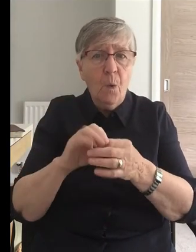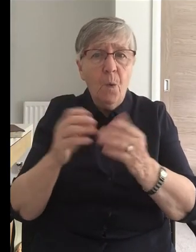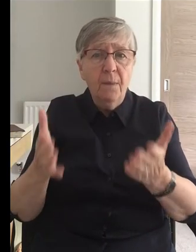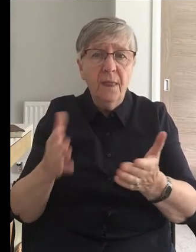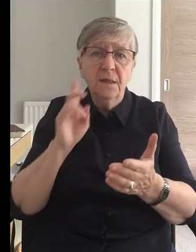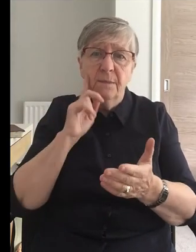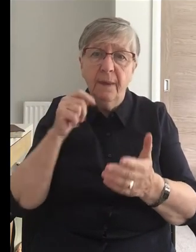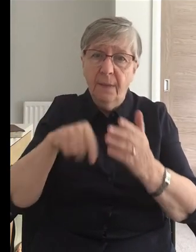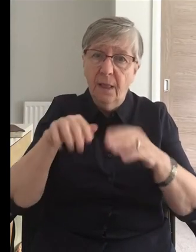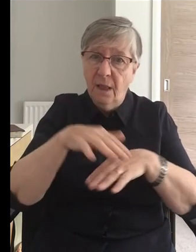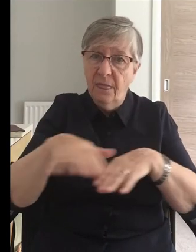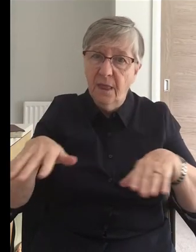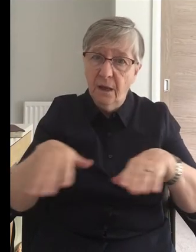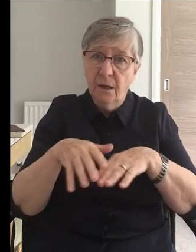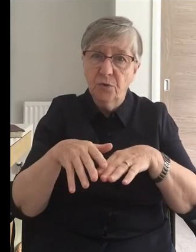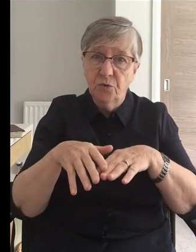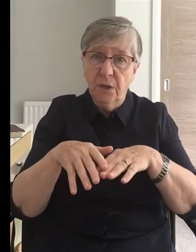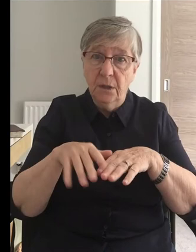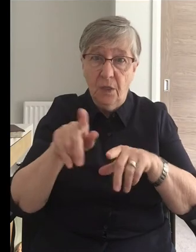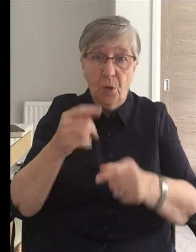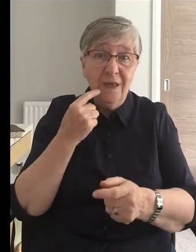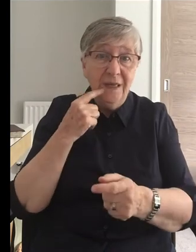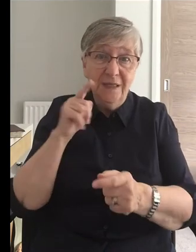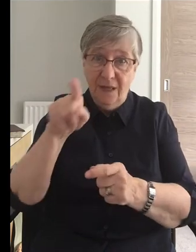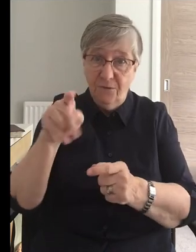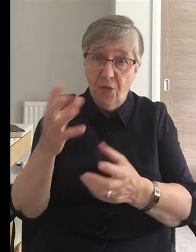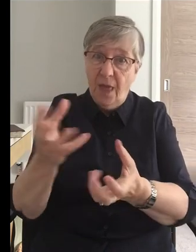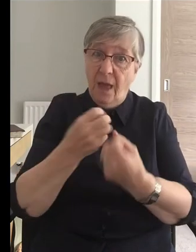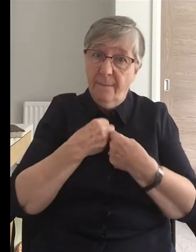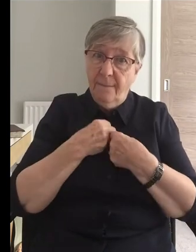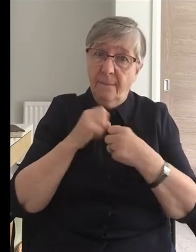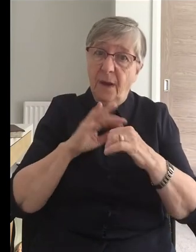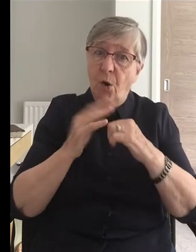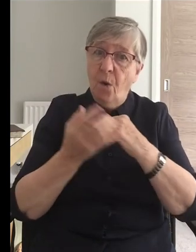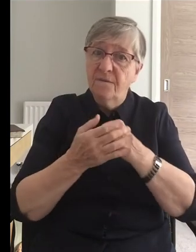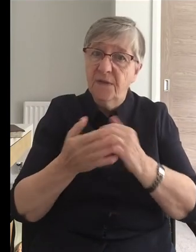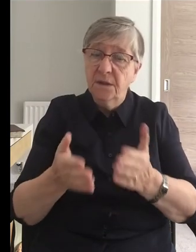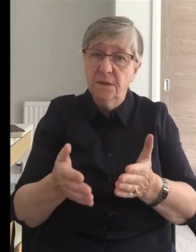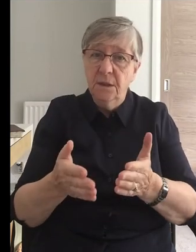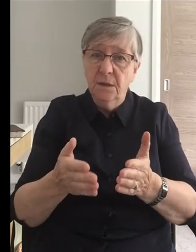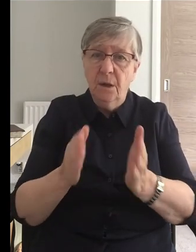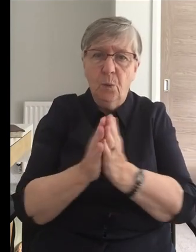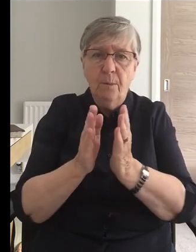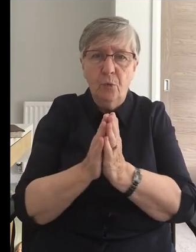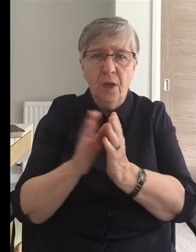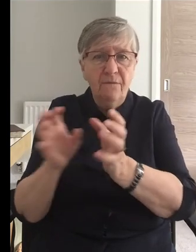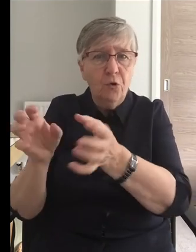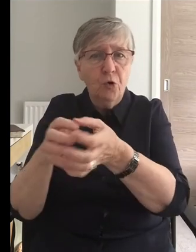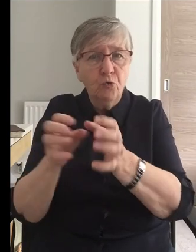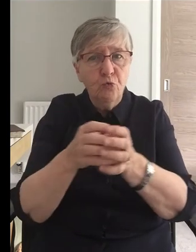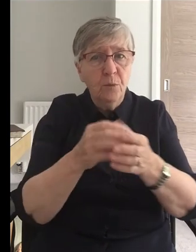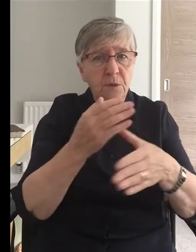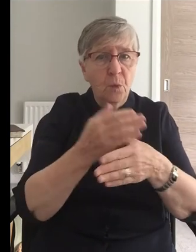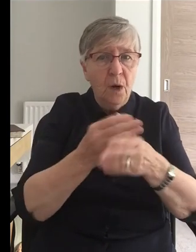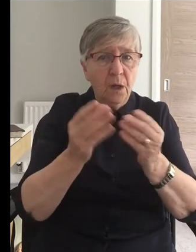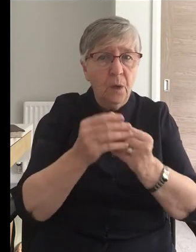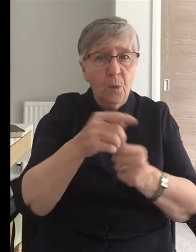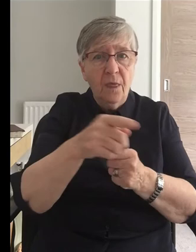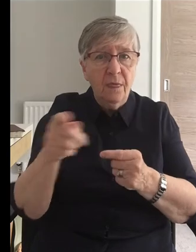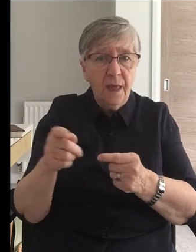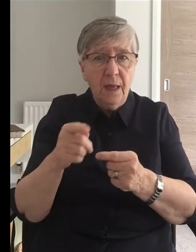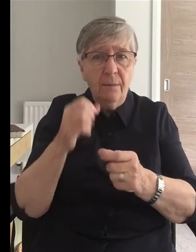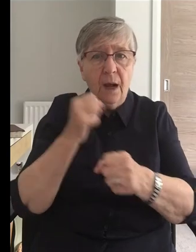more vulnerable to COVID and disease. We pray for the organisations working with them. We pray for Glasgow City